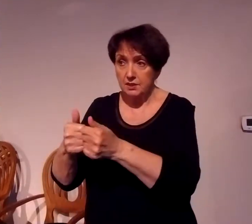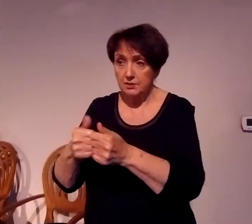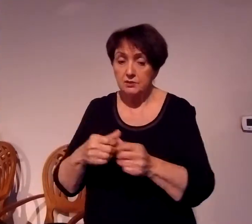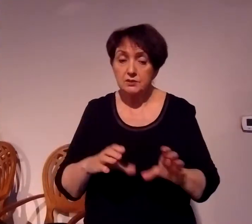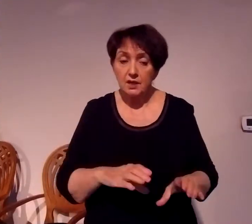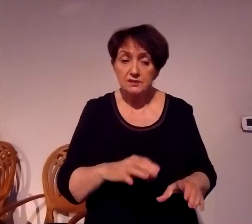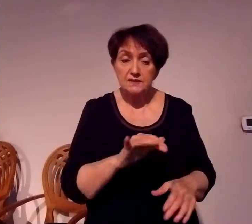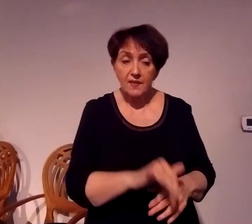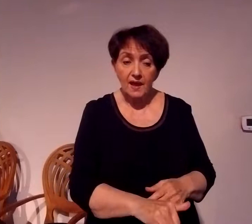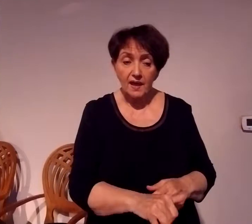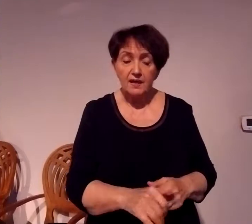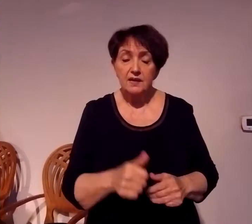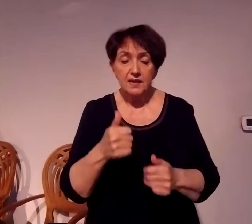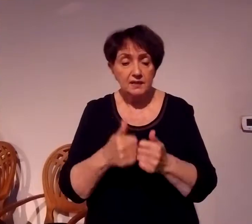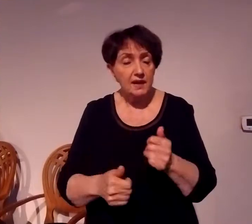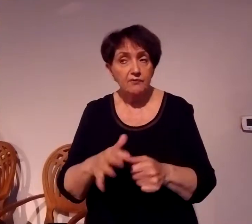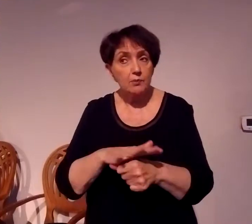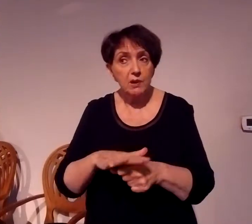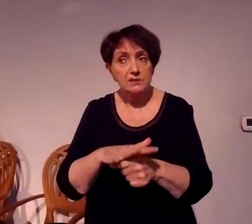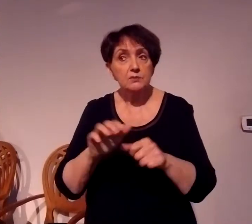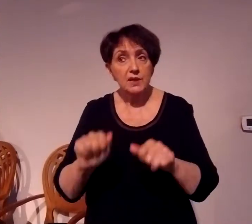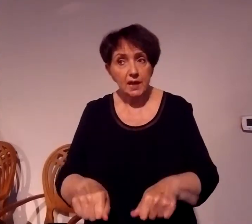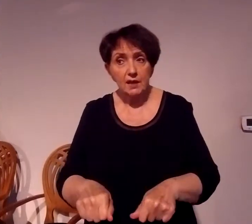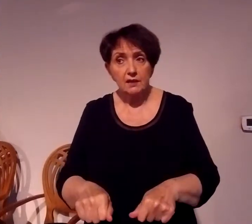every place where we possibly can,